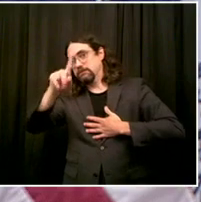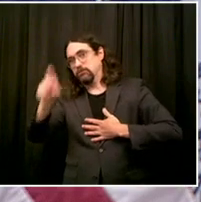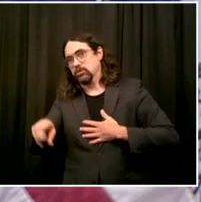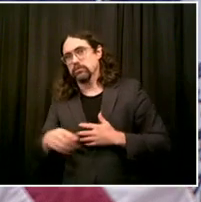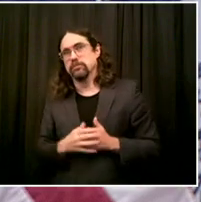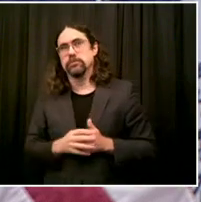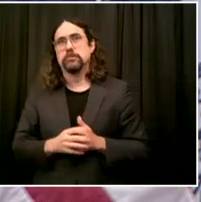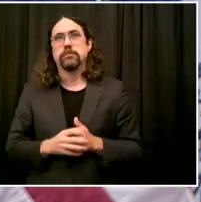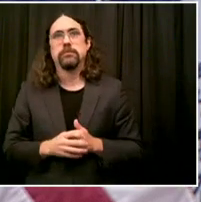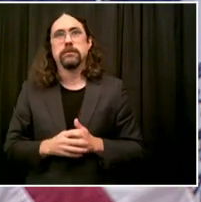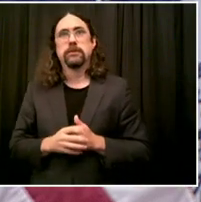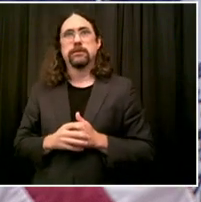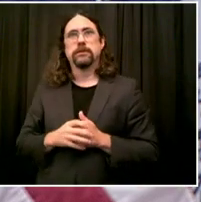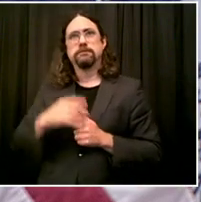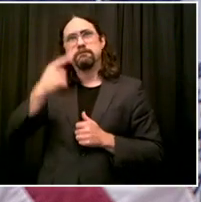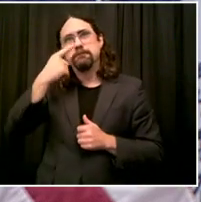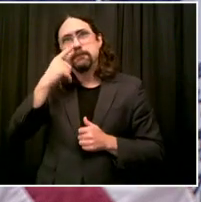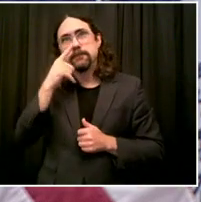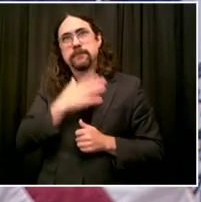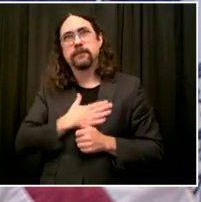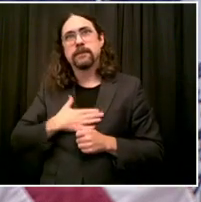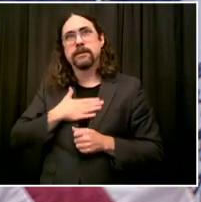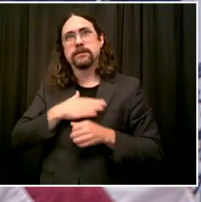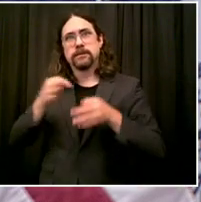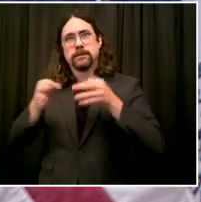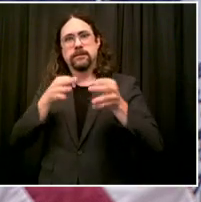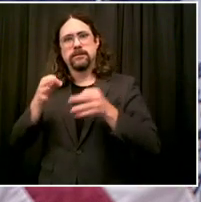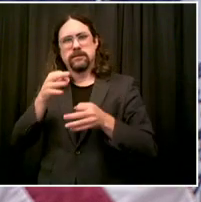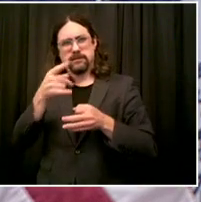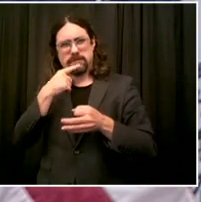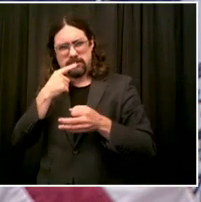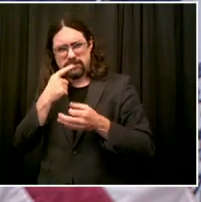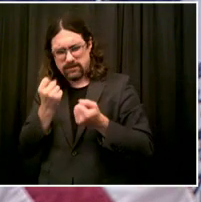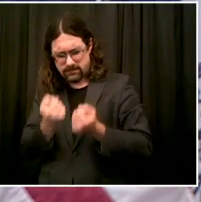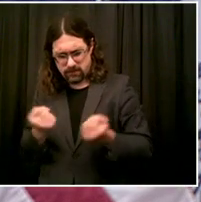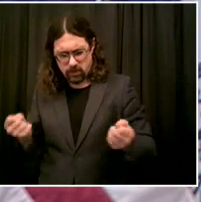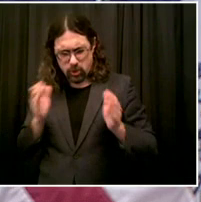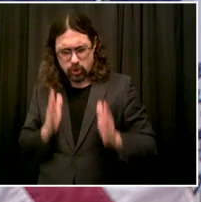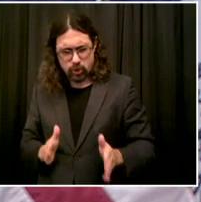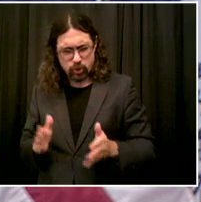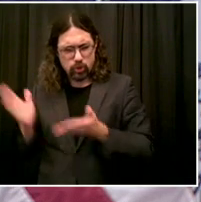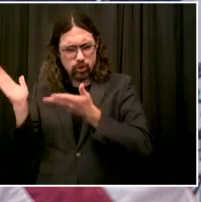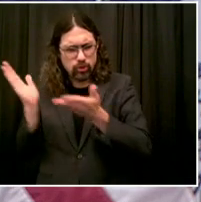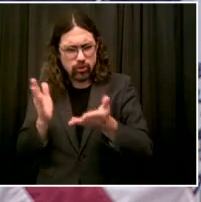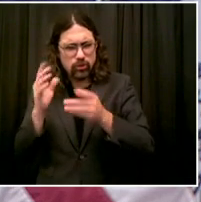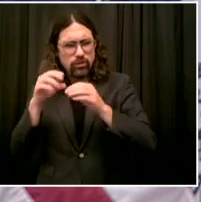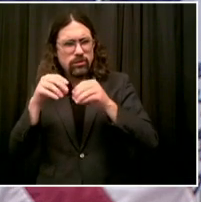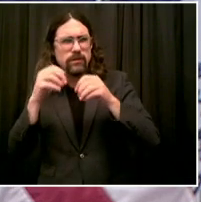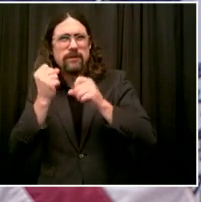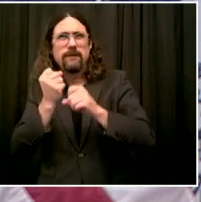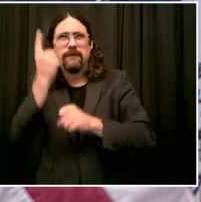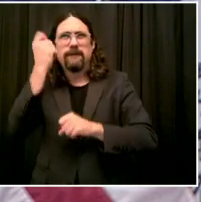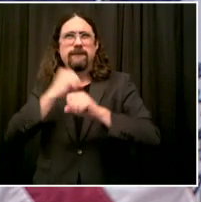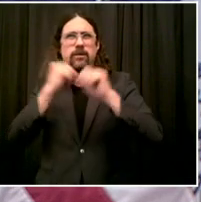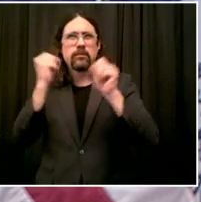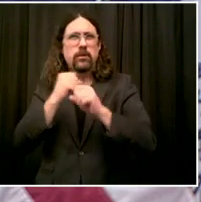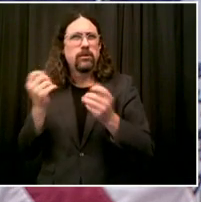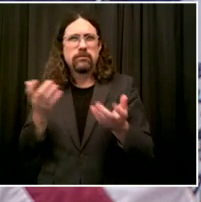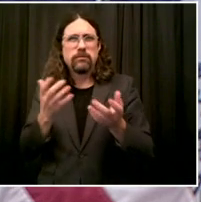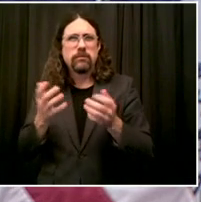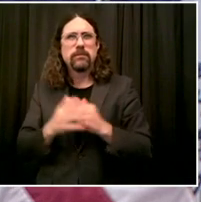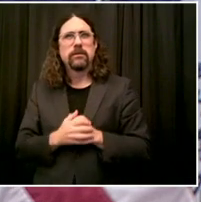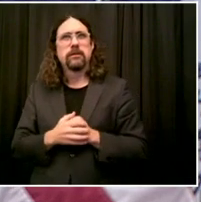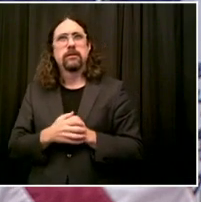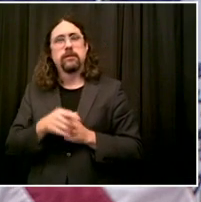a lot of these fireworks, it appears, are coming from outside of New York City, like you mentioned. And I'm wondering, is the goal to focus on